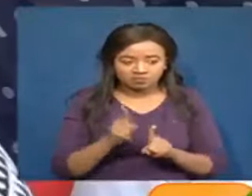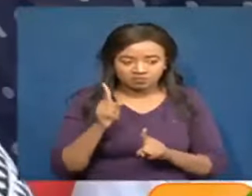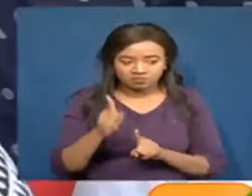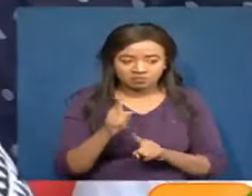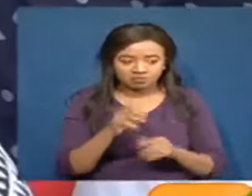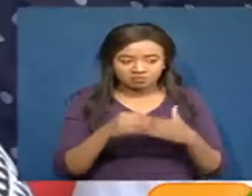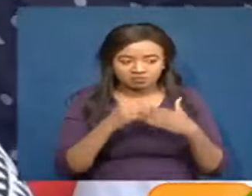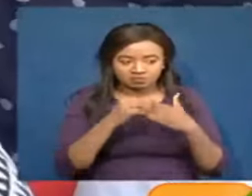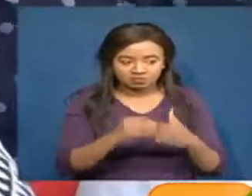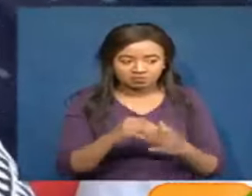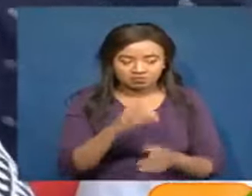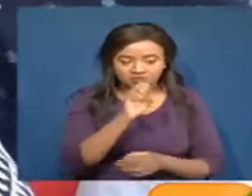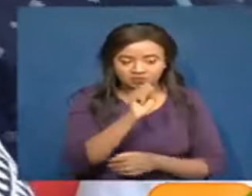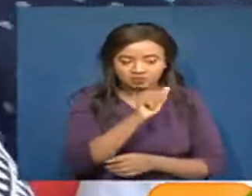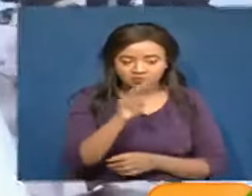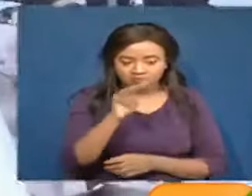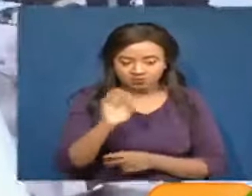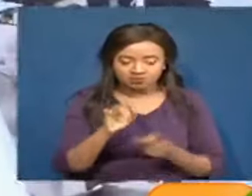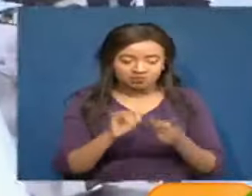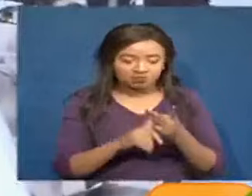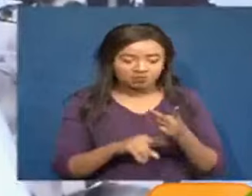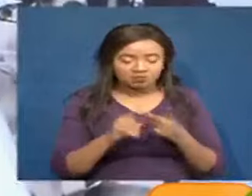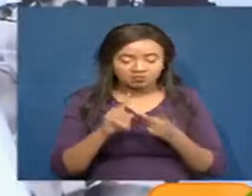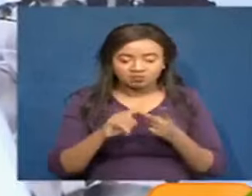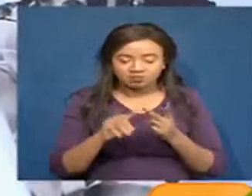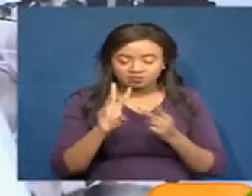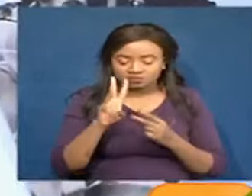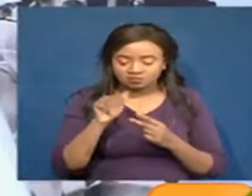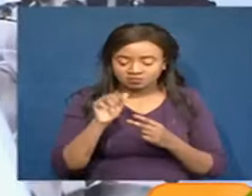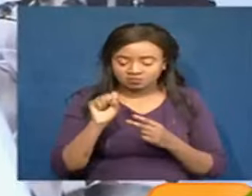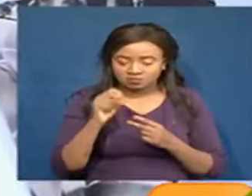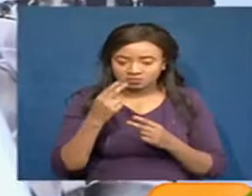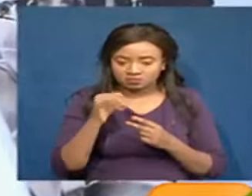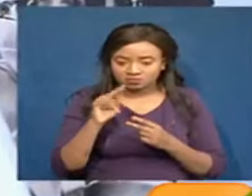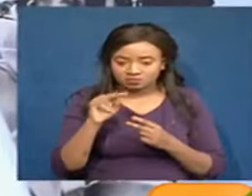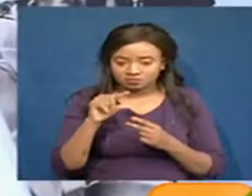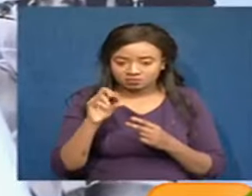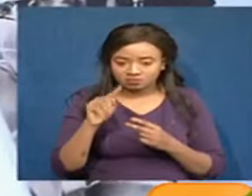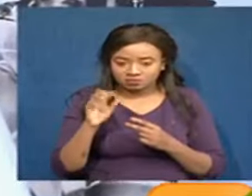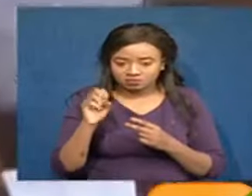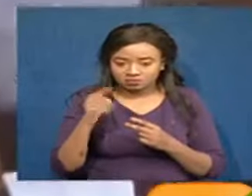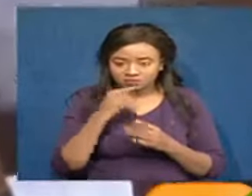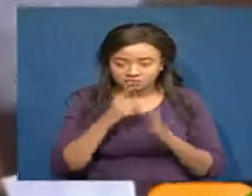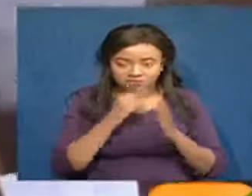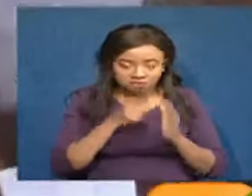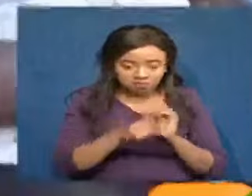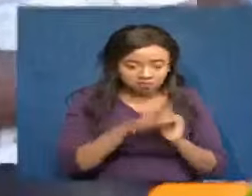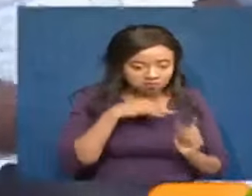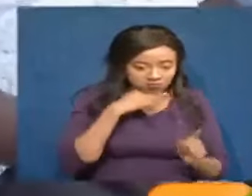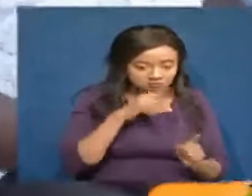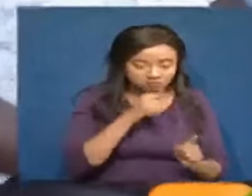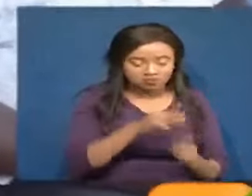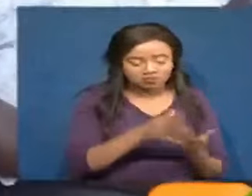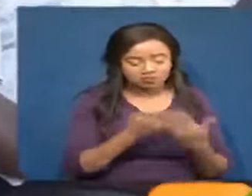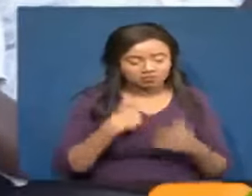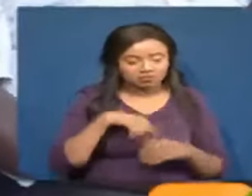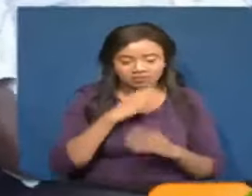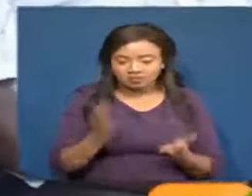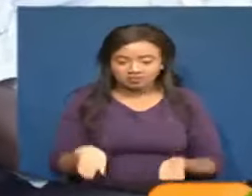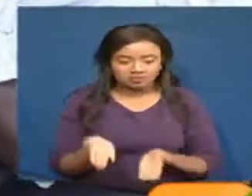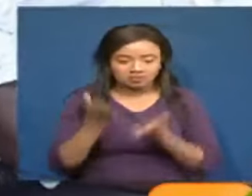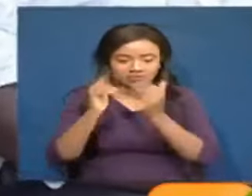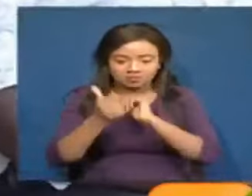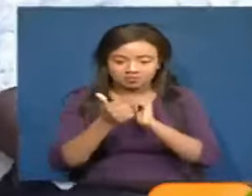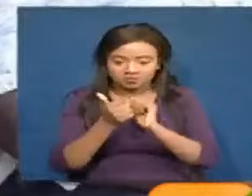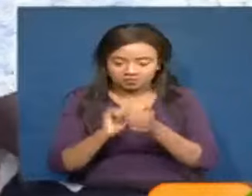Pamzo Molo na Washington Muhanji wanasema Odor aliwasaidia pakubwa kucheza na hata kuimarisha soka nchini, wakisema wamepoteza mtu wa